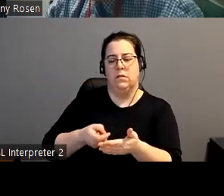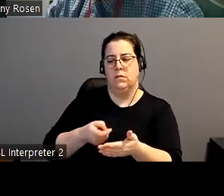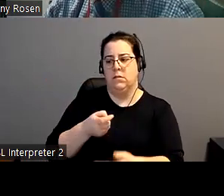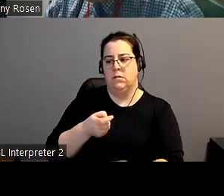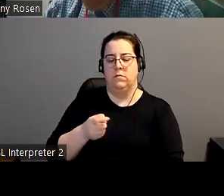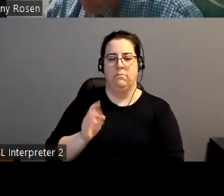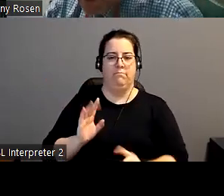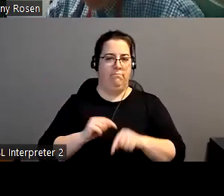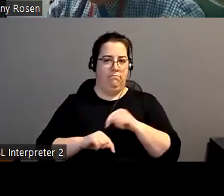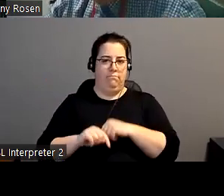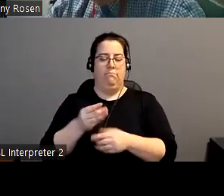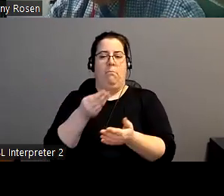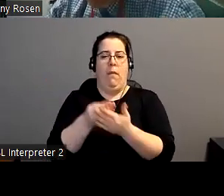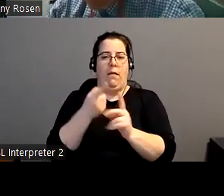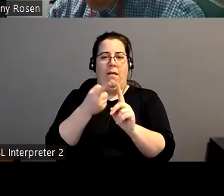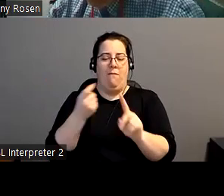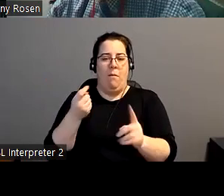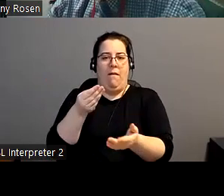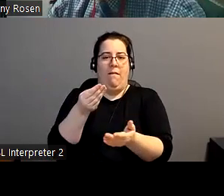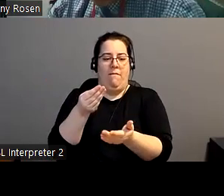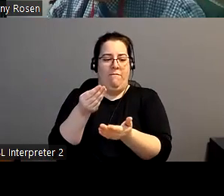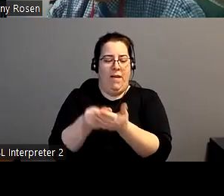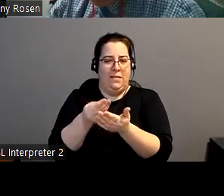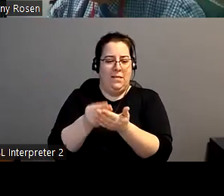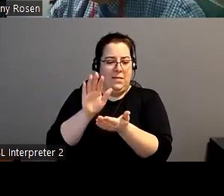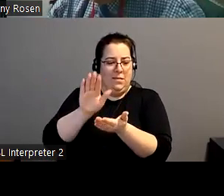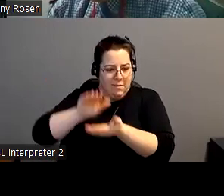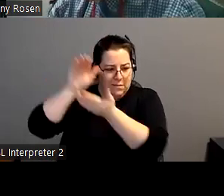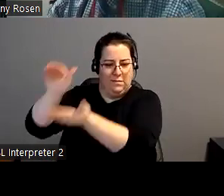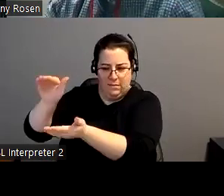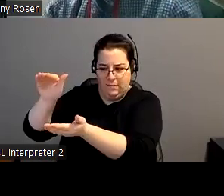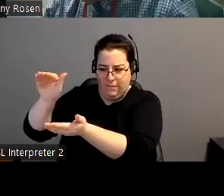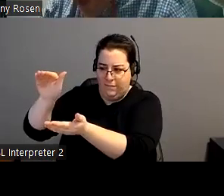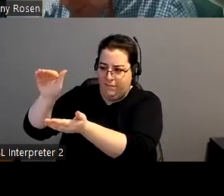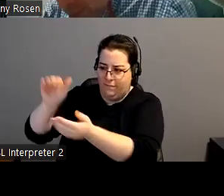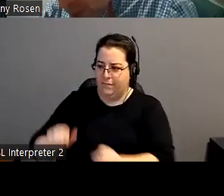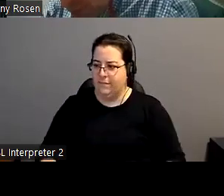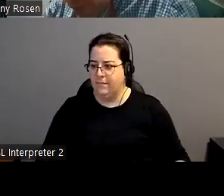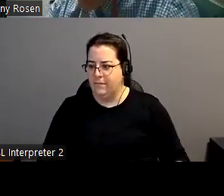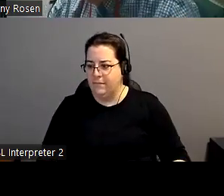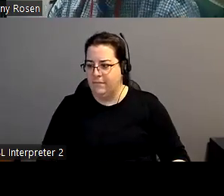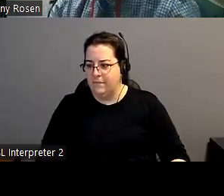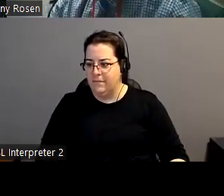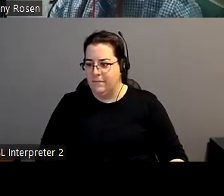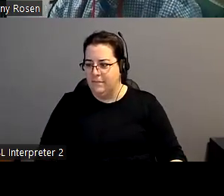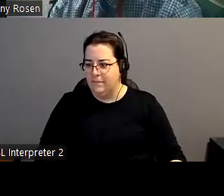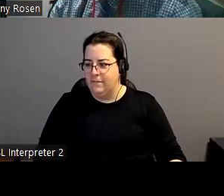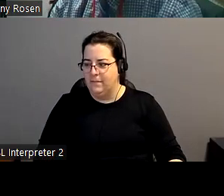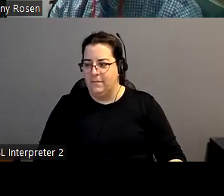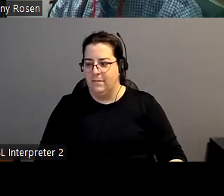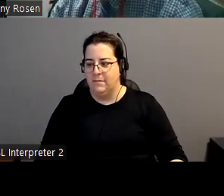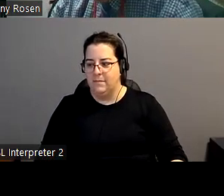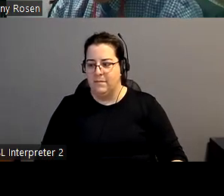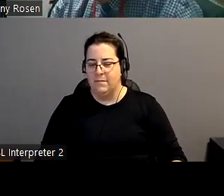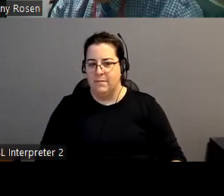funds that are distributed to agencies that support crime victims, like domestic violence shelters, sexual